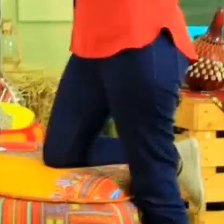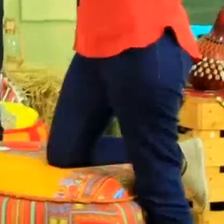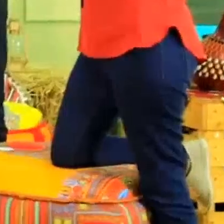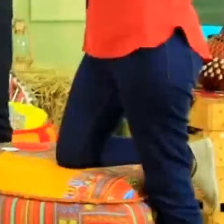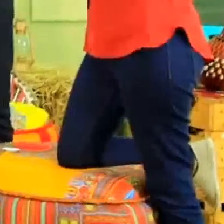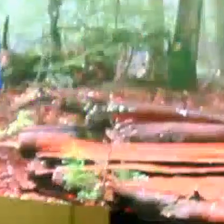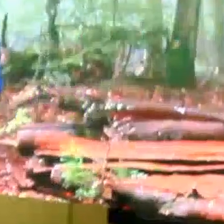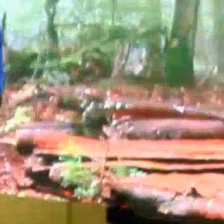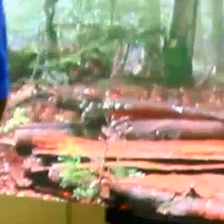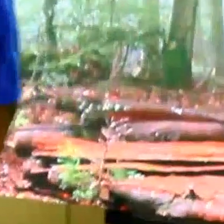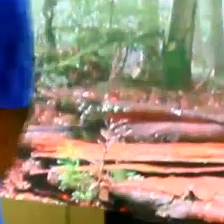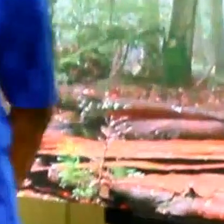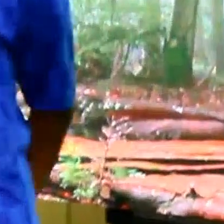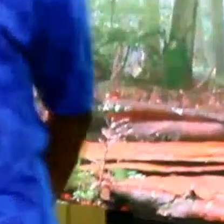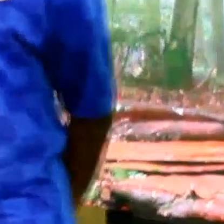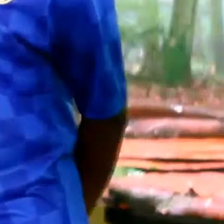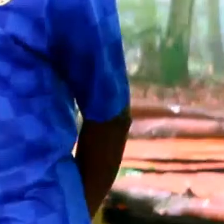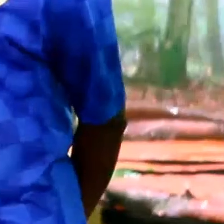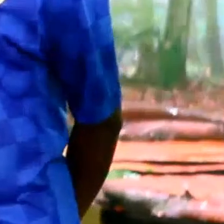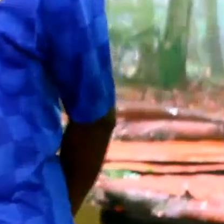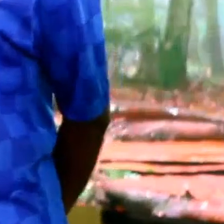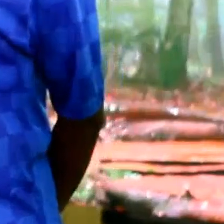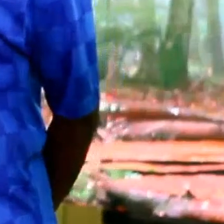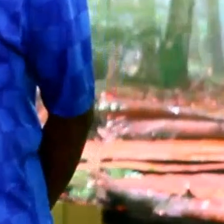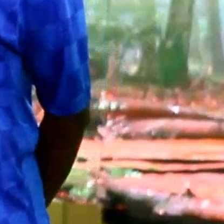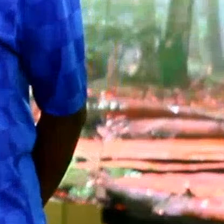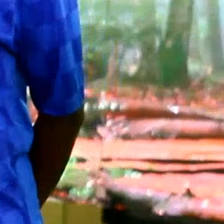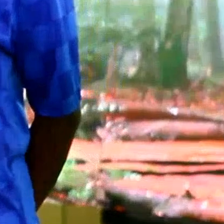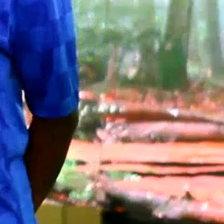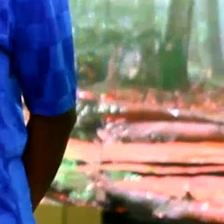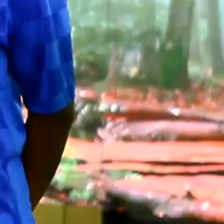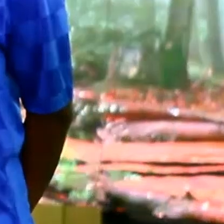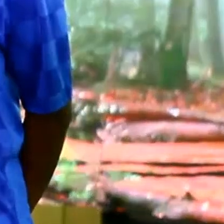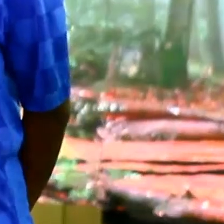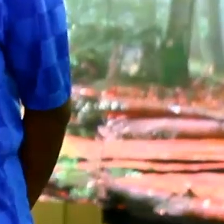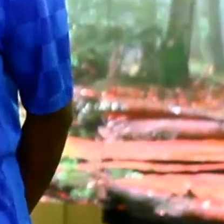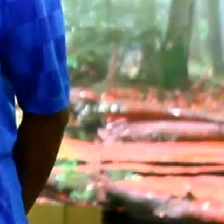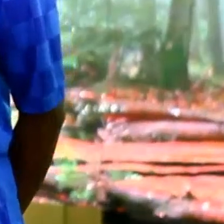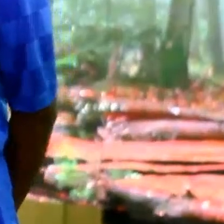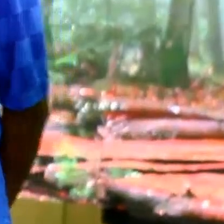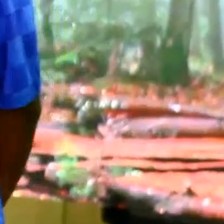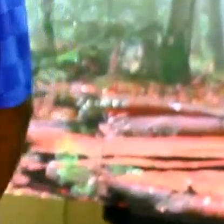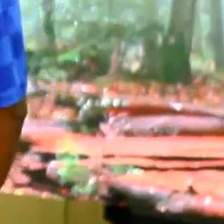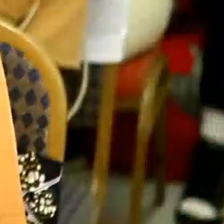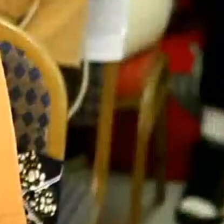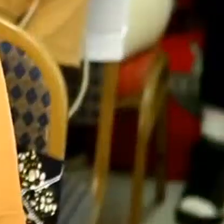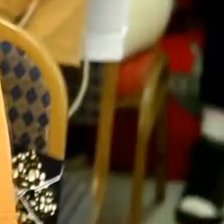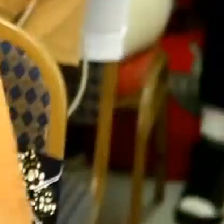laughing already about it in the group? From all over the country.